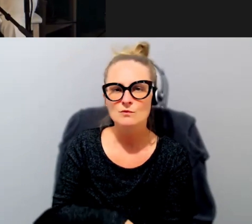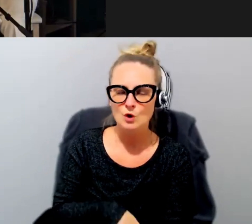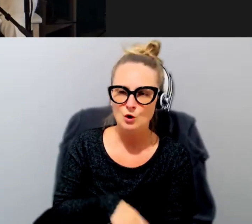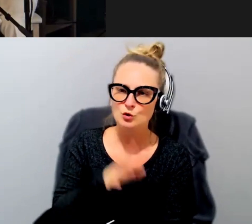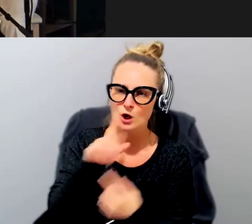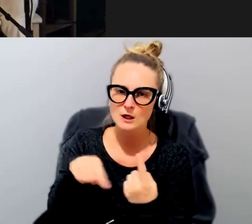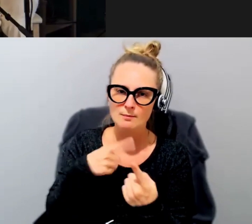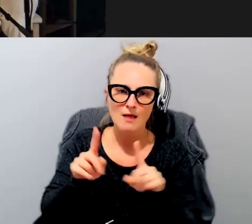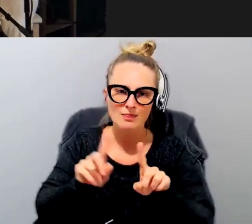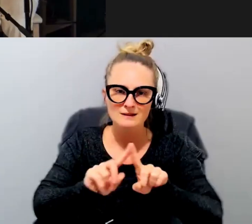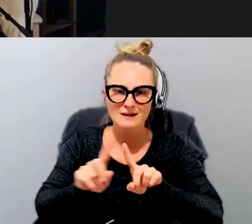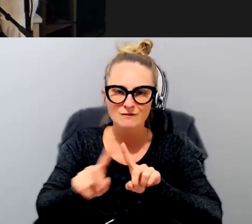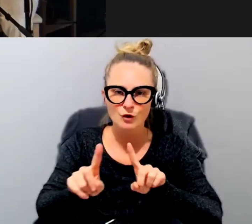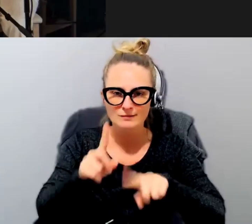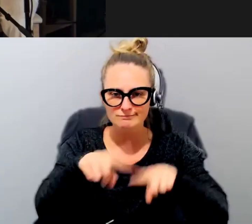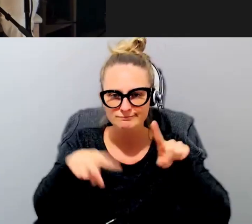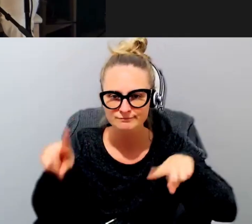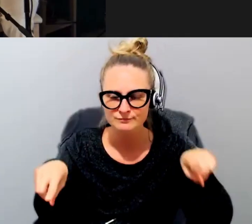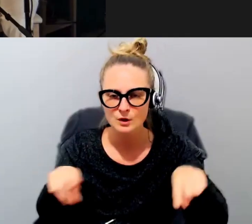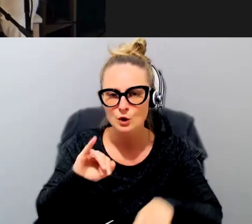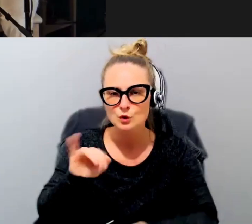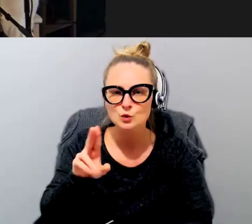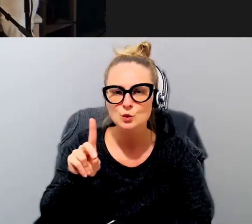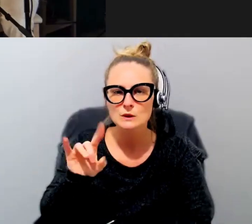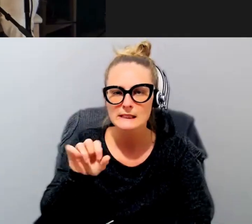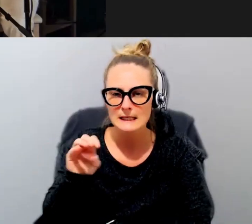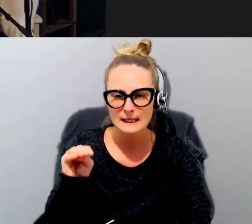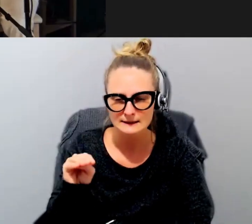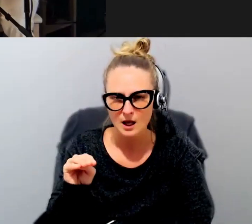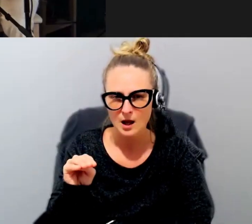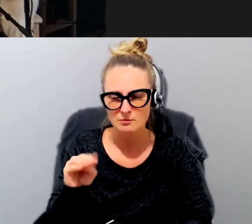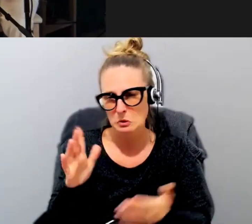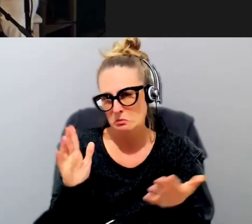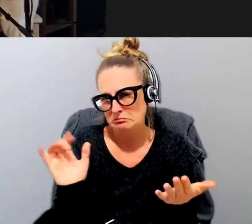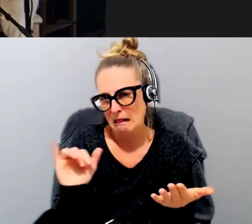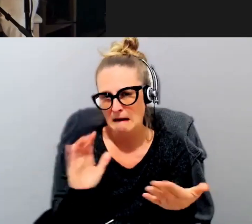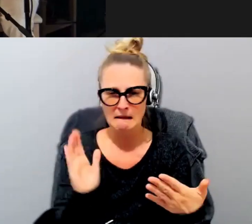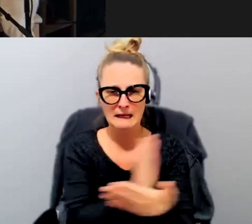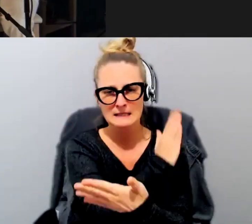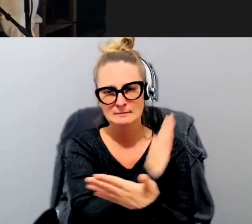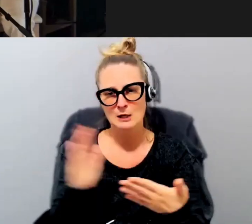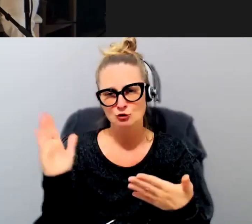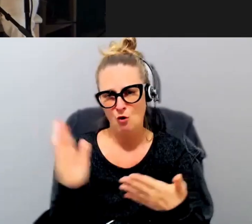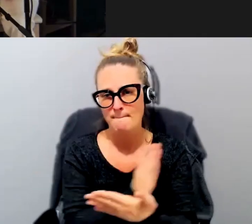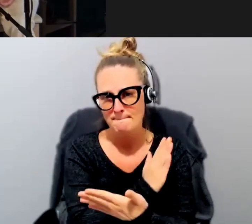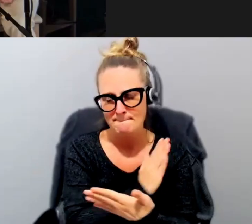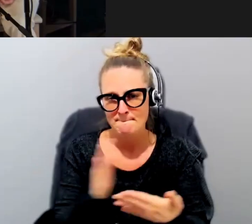if you will, of Judaism. And so if you sort of imagine like a spectrum, we can have on the